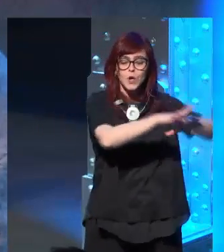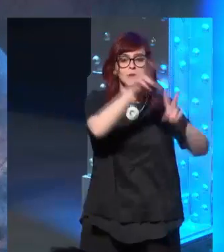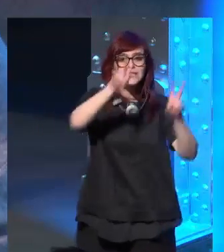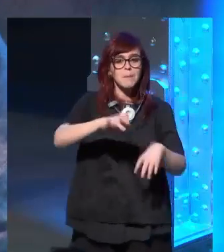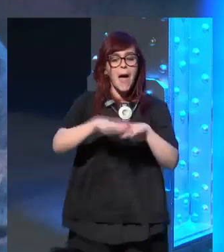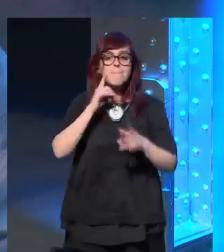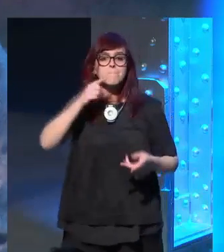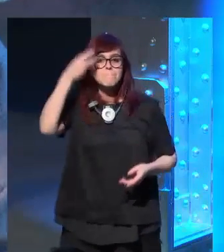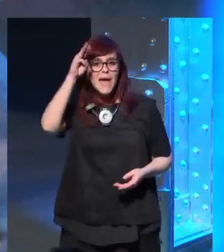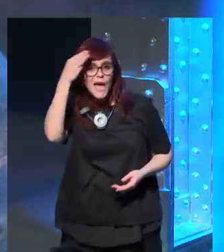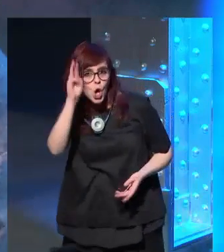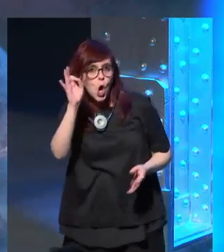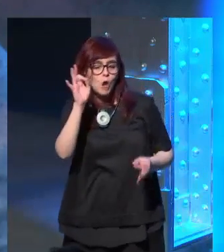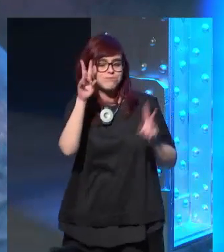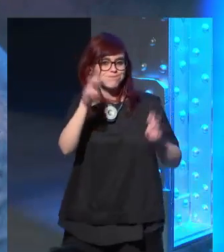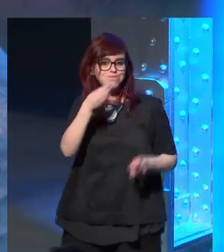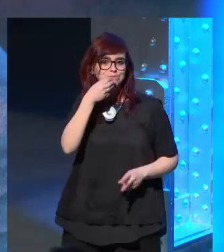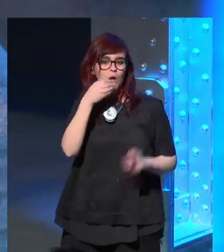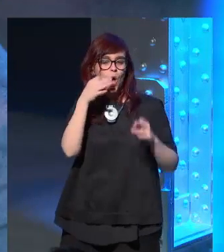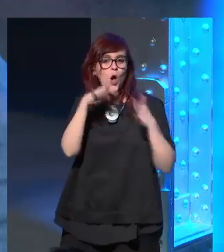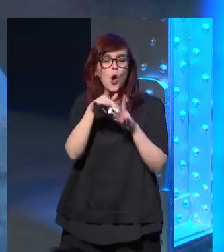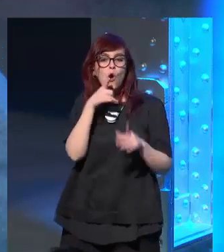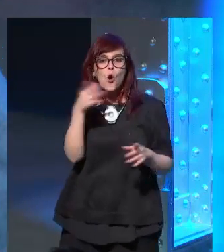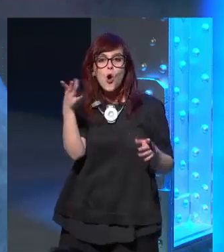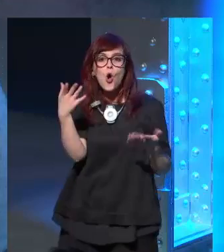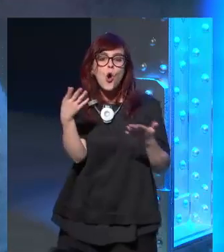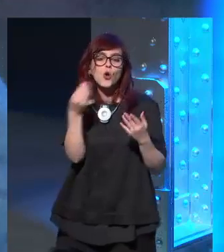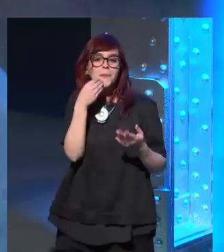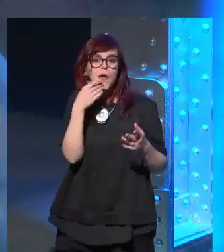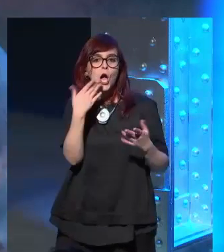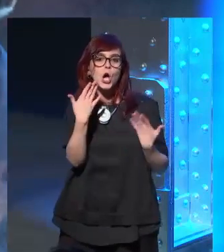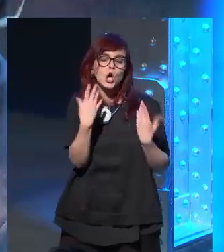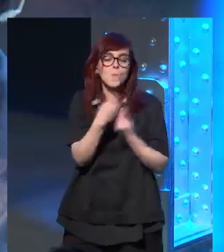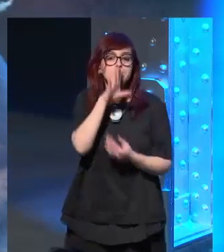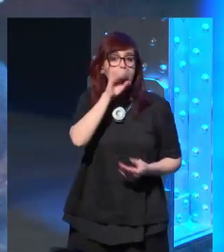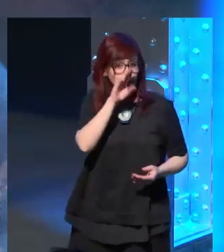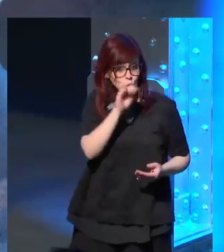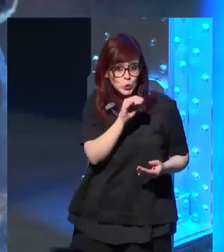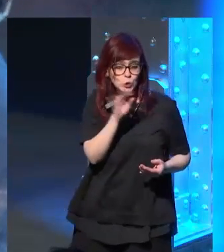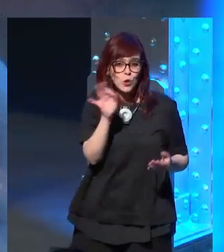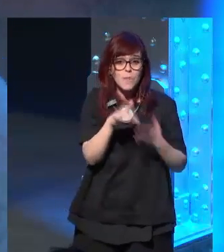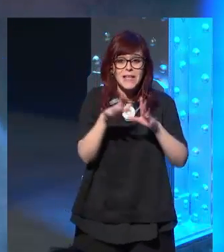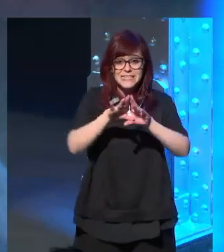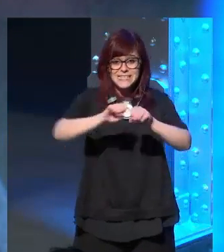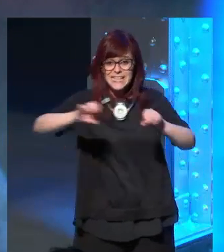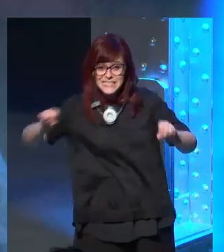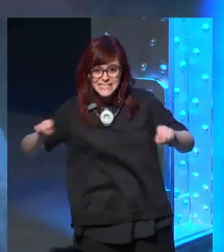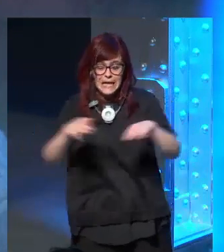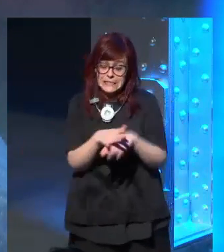we've done things with duck, and we've done, we tried to make sausages from the ground up at one time, which was a